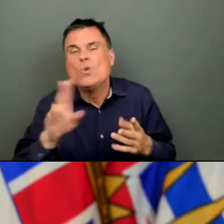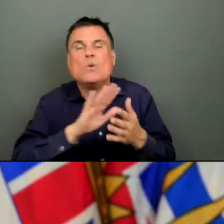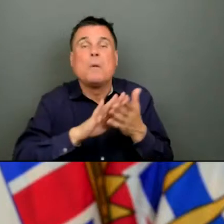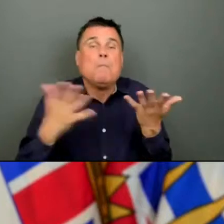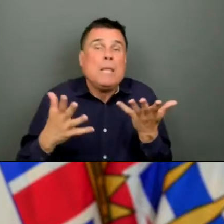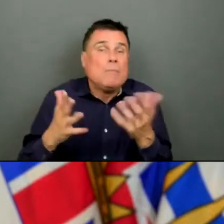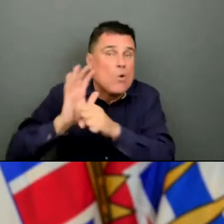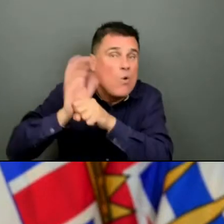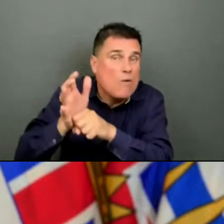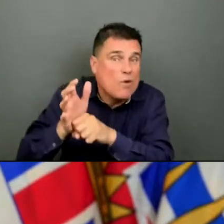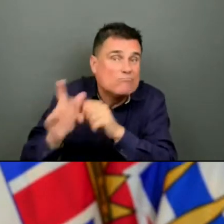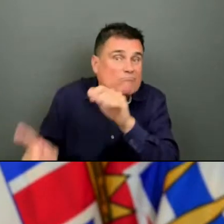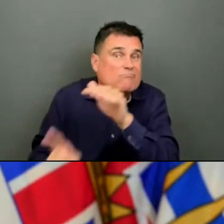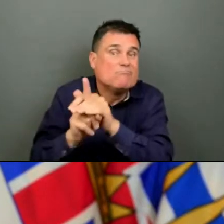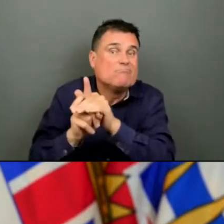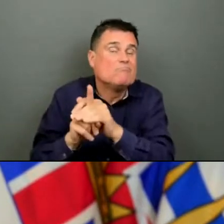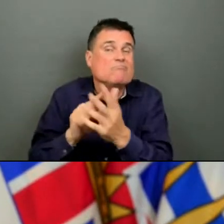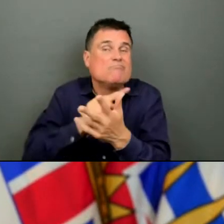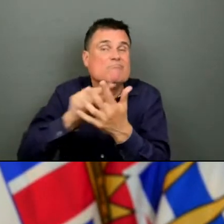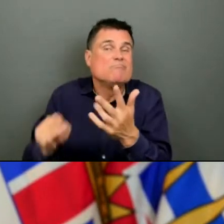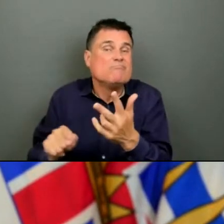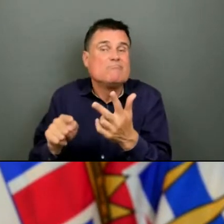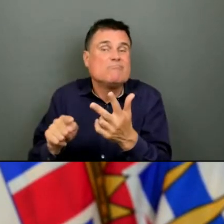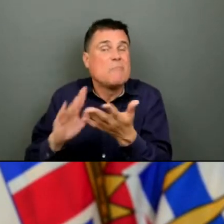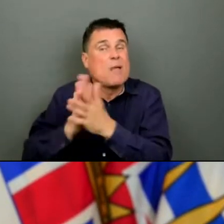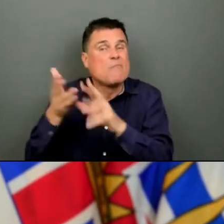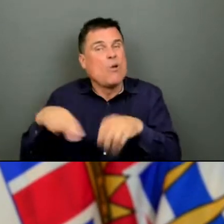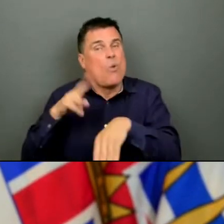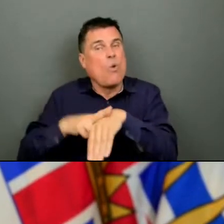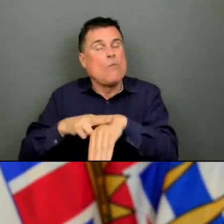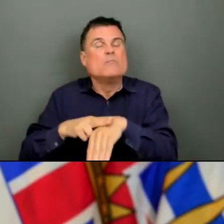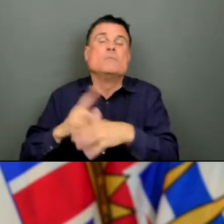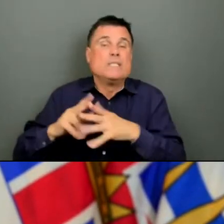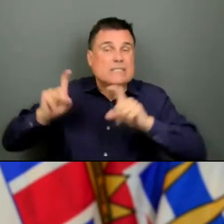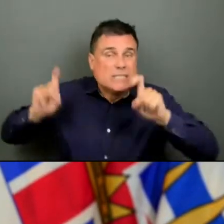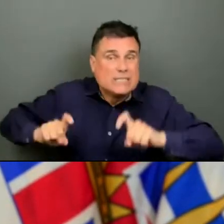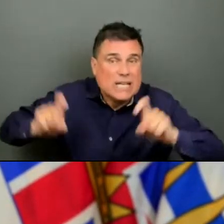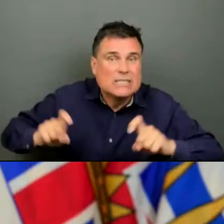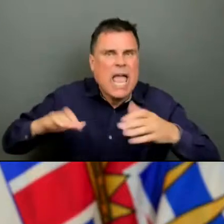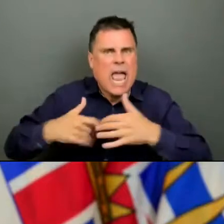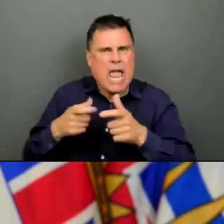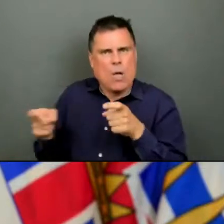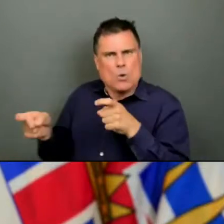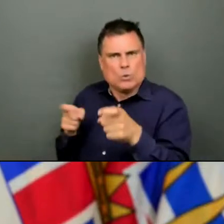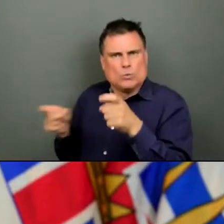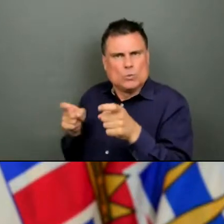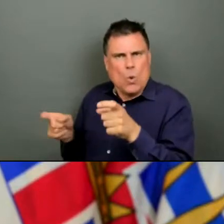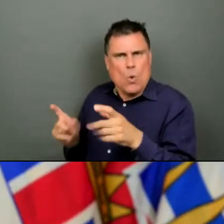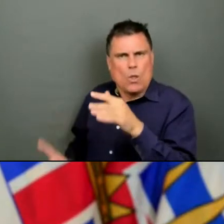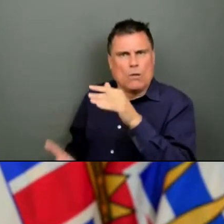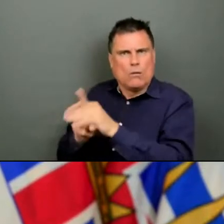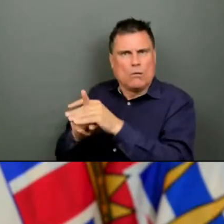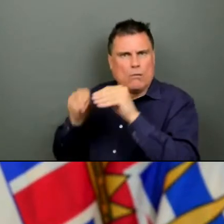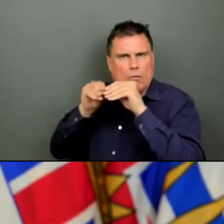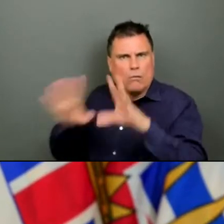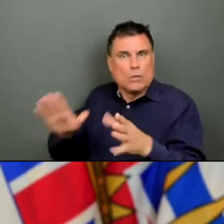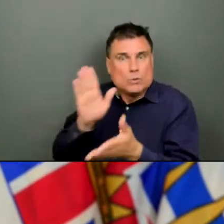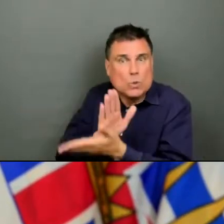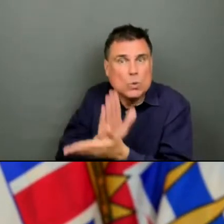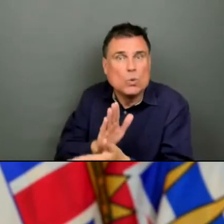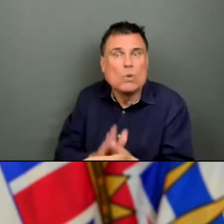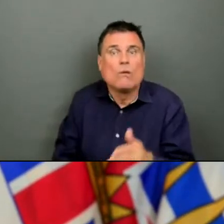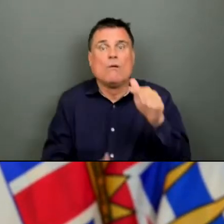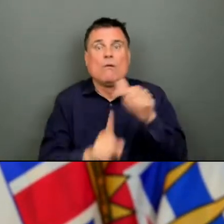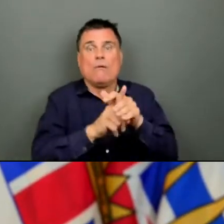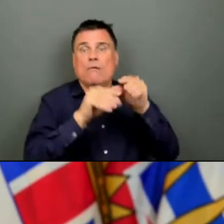and testing? What does that mean in terms of being able to detect and manage outbreaks in schools, in long-term care homes, as we